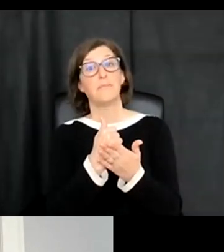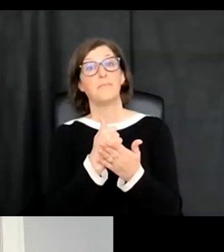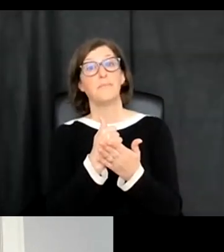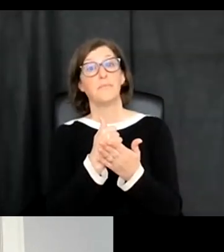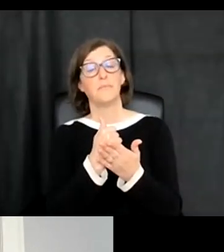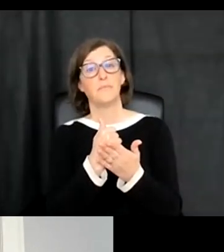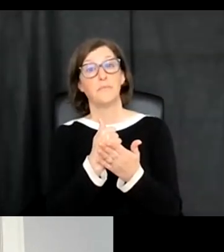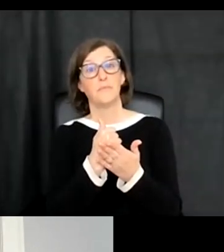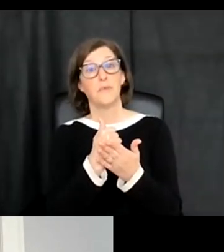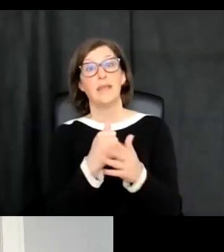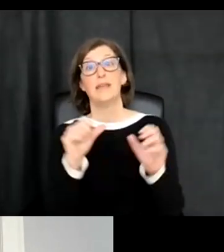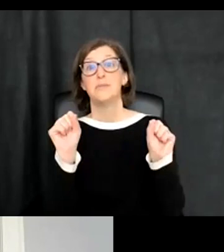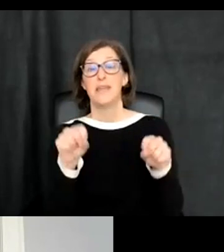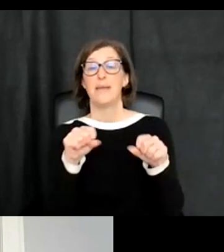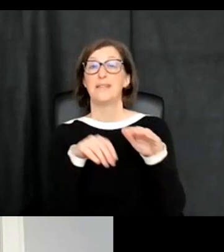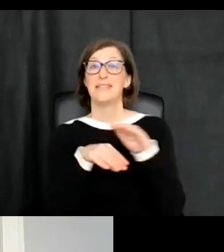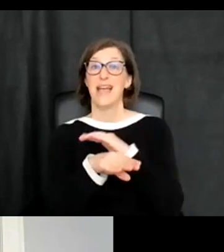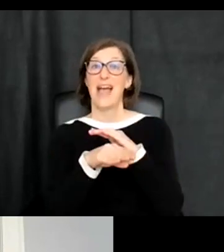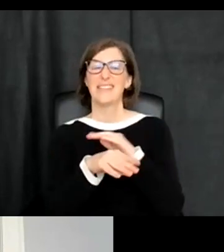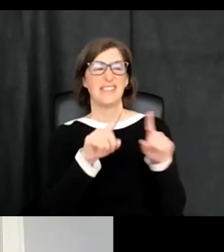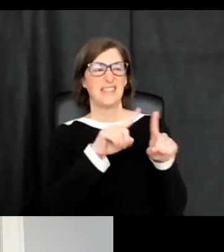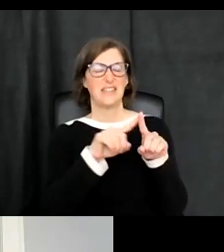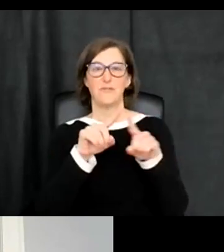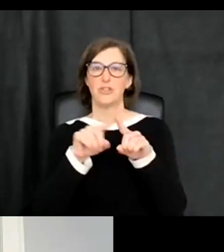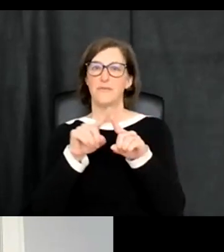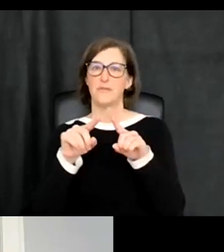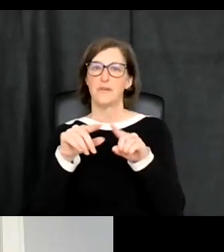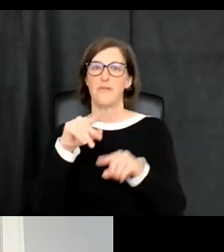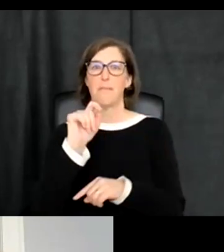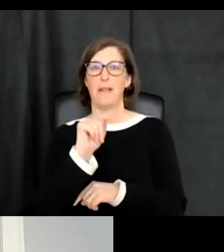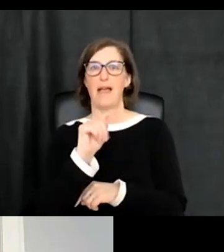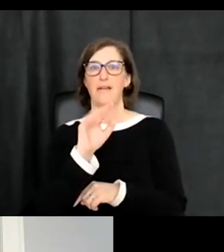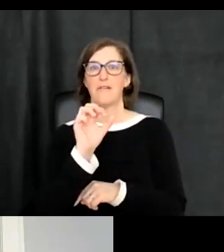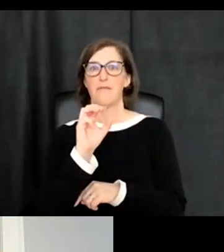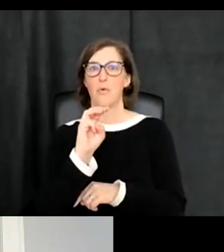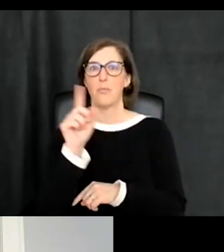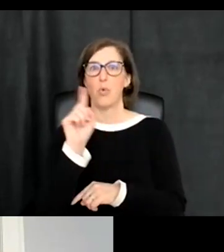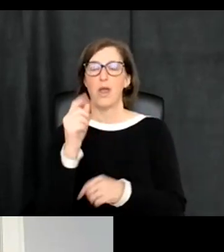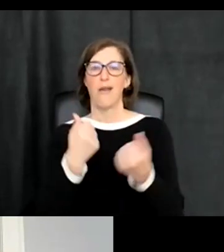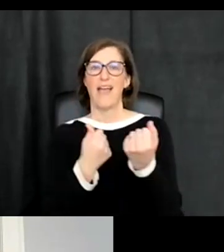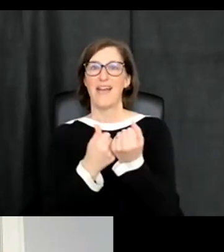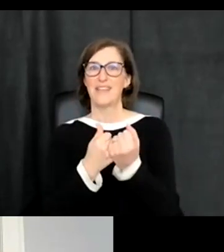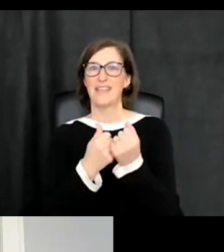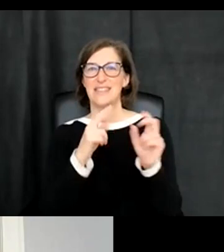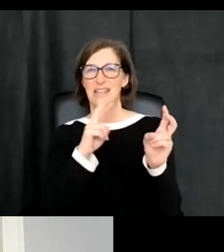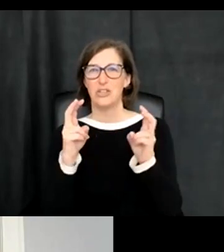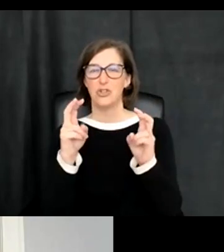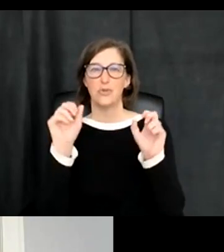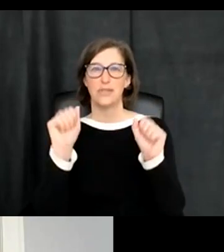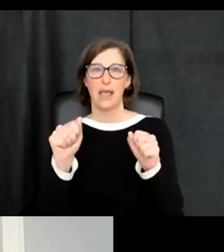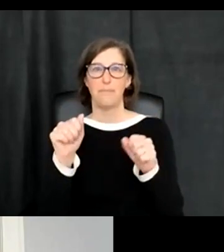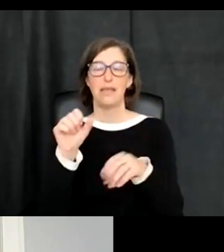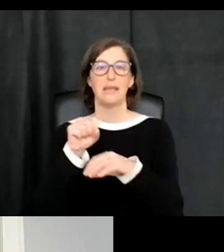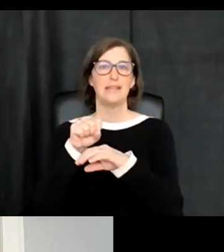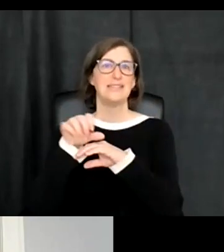them to be able to access the various platforms where these advocacy issues can then be submitted